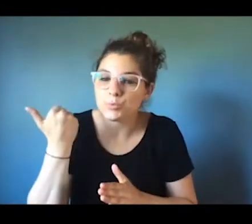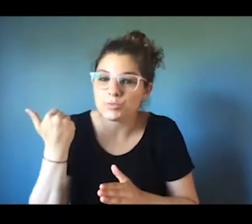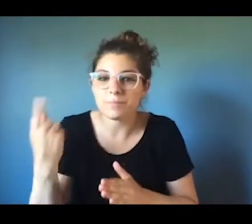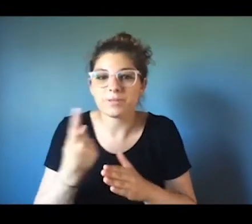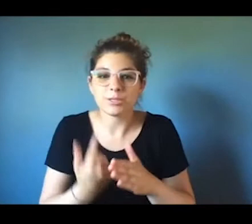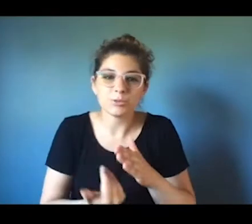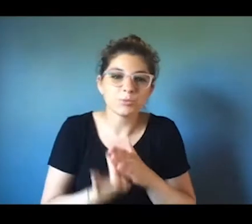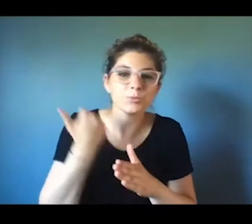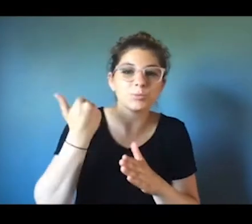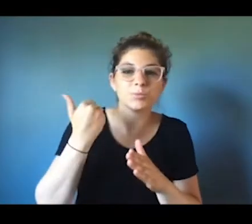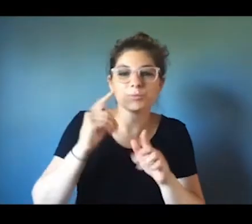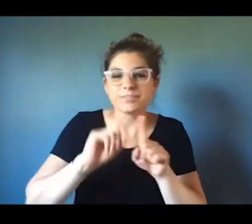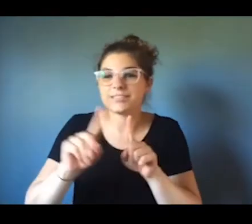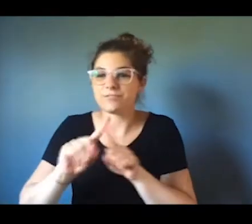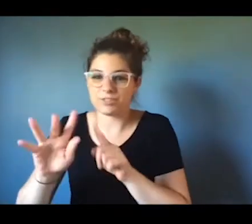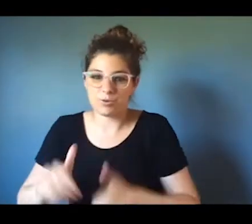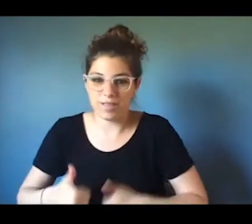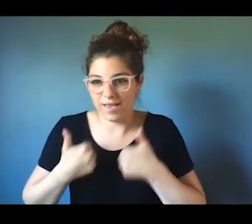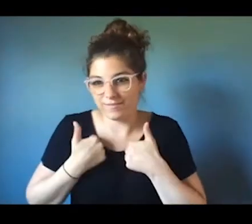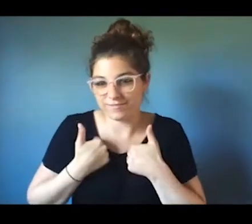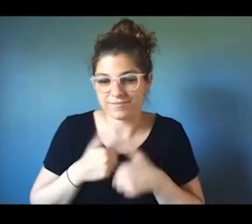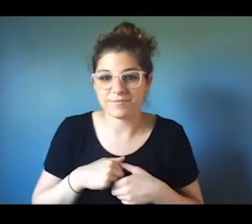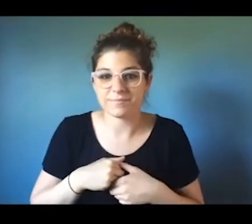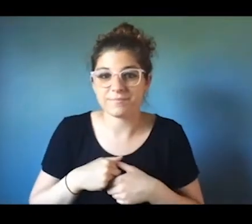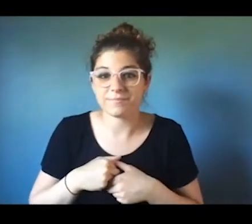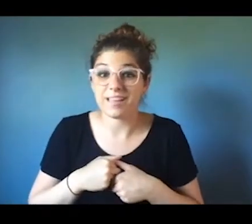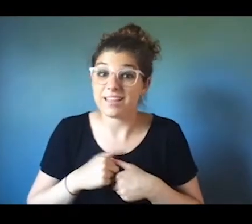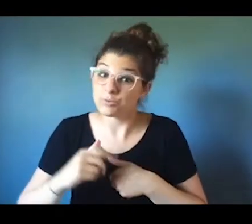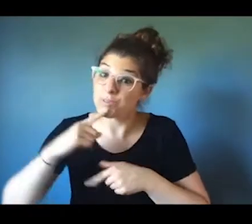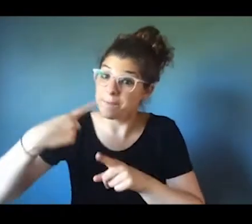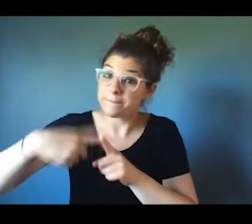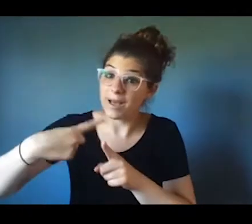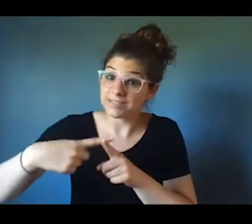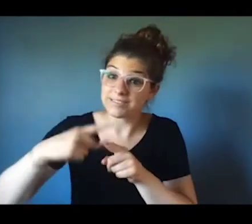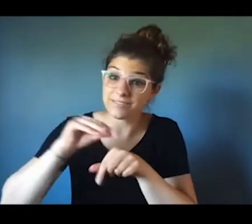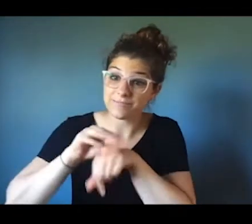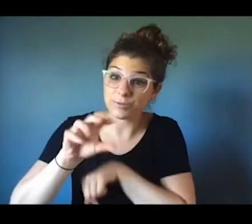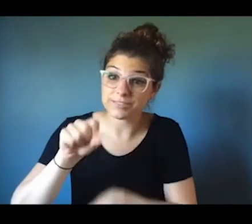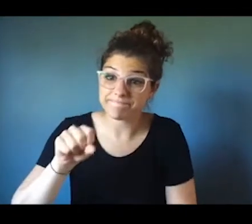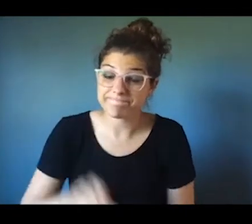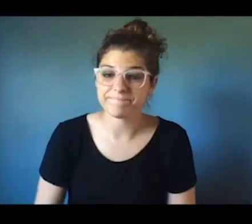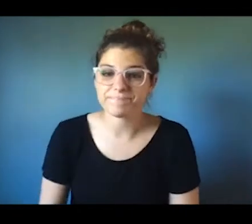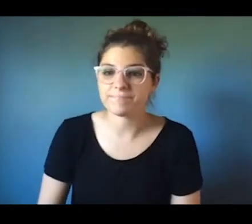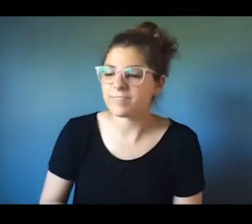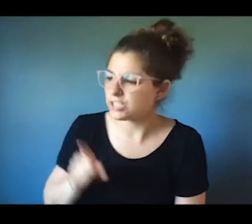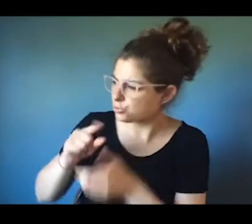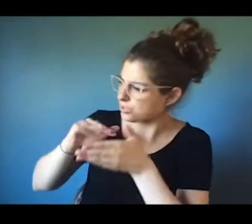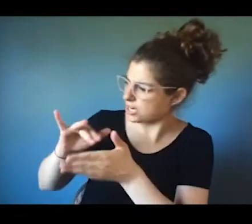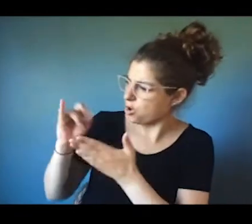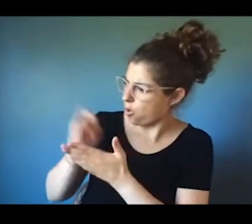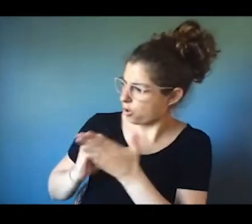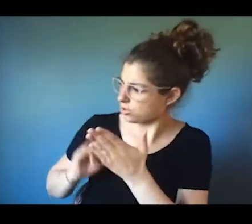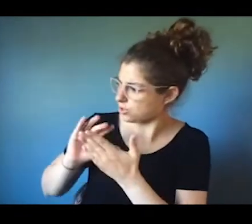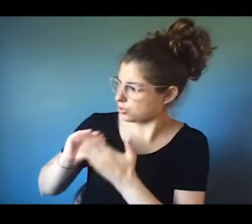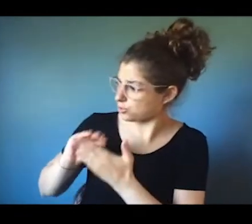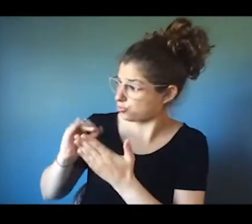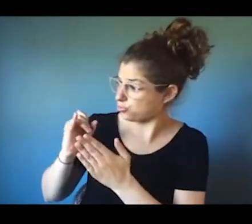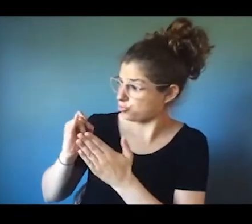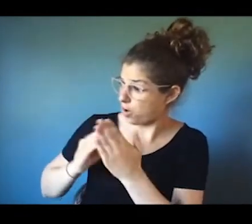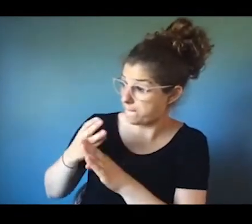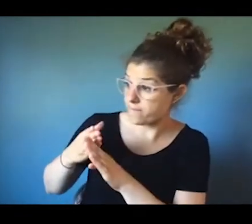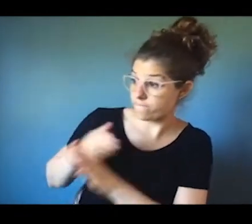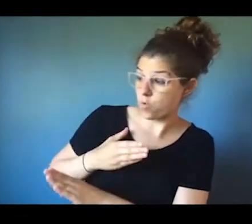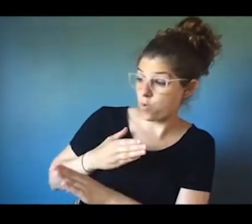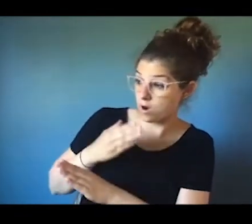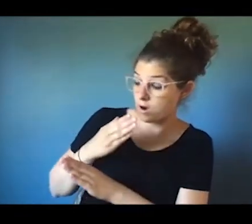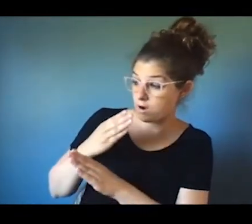new. So there's always something new and different in your life, and it's a positive influence. Did you study art and learn